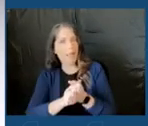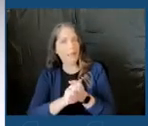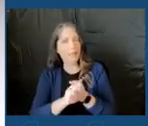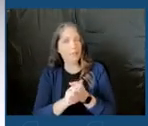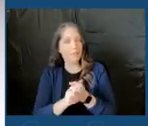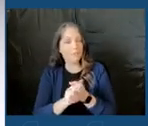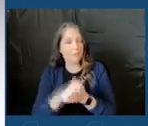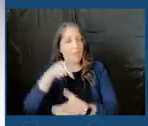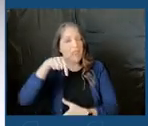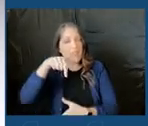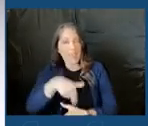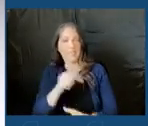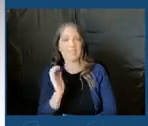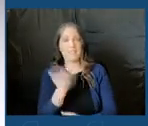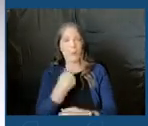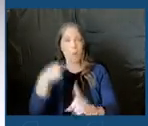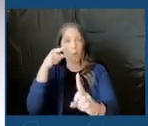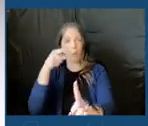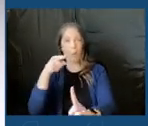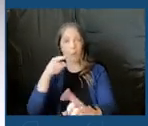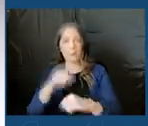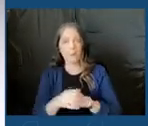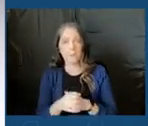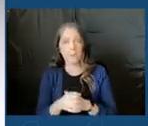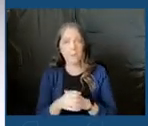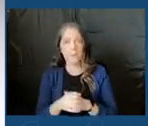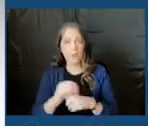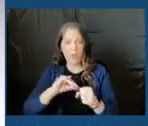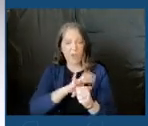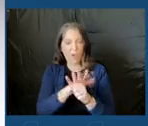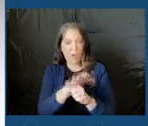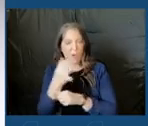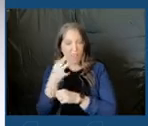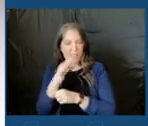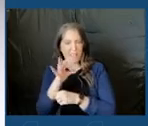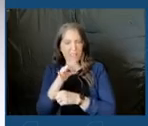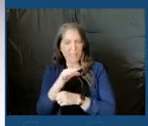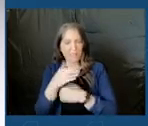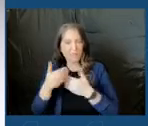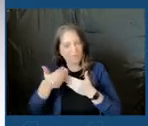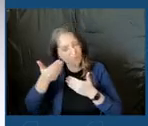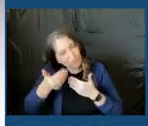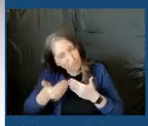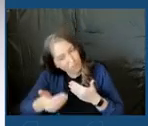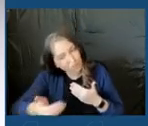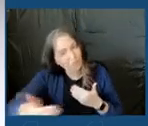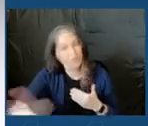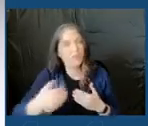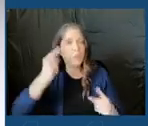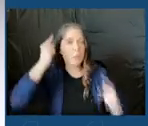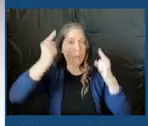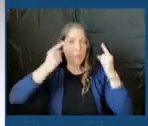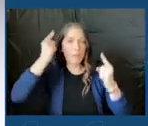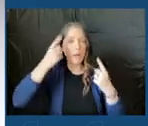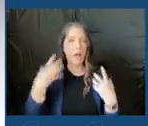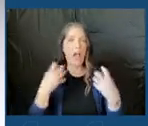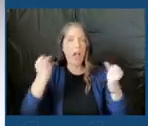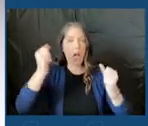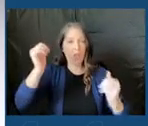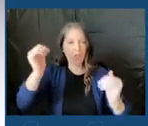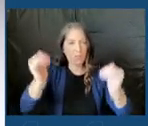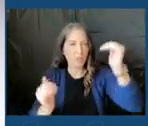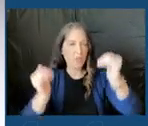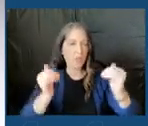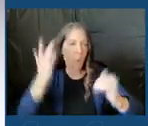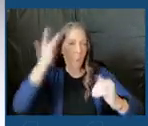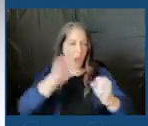about, because we're going past COVID-19 to think of all of the health disparities that made that virus so deadly. We're